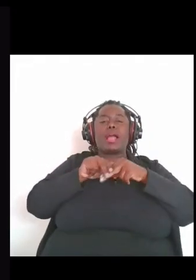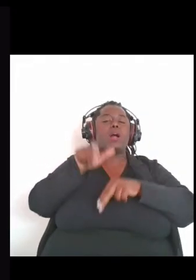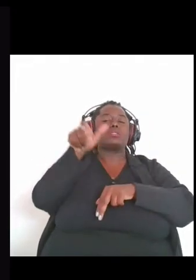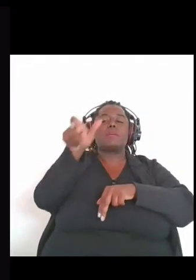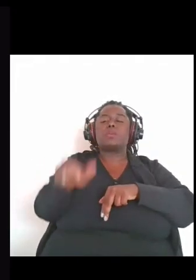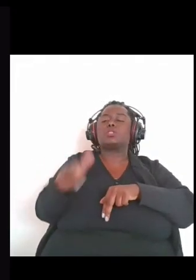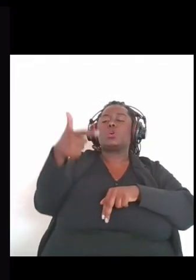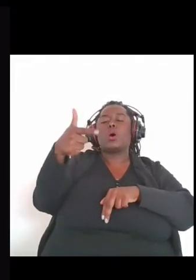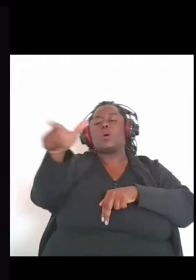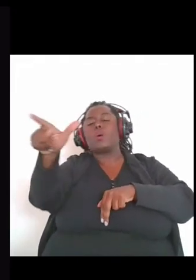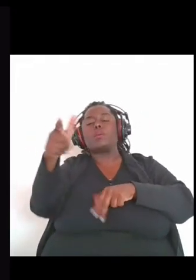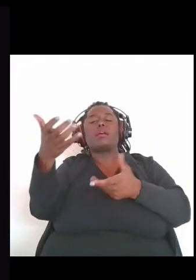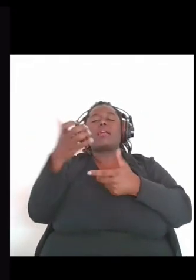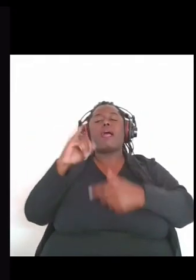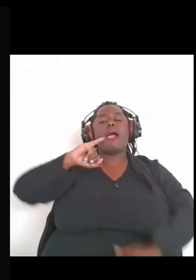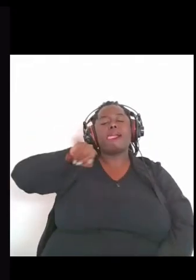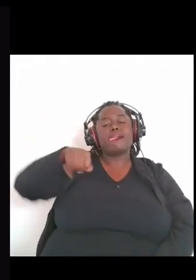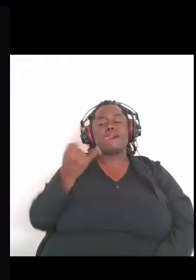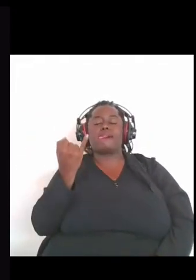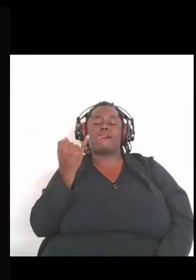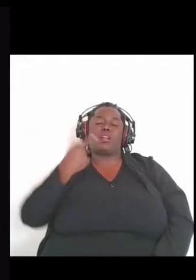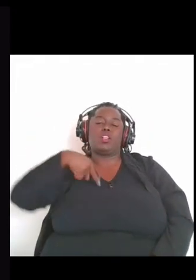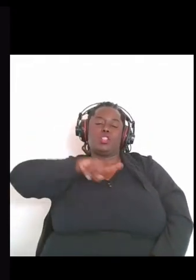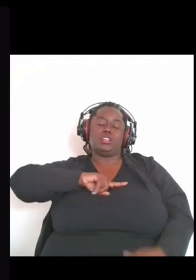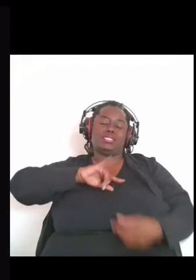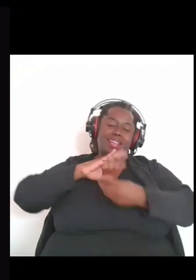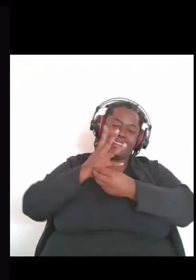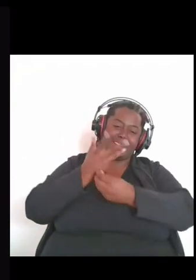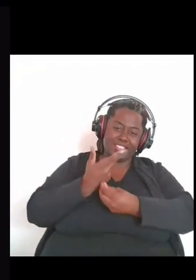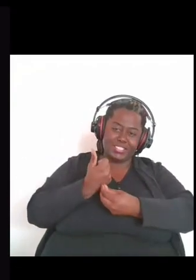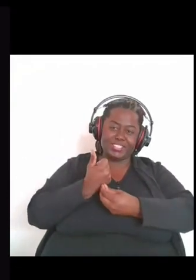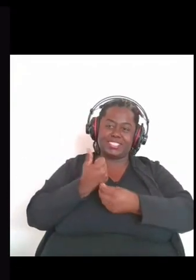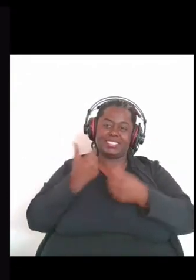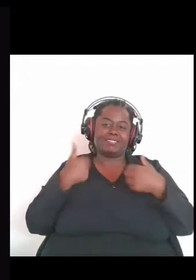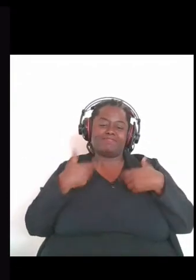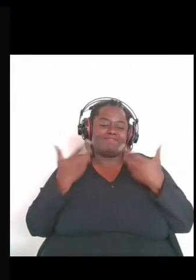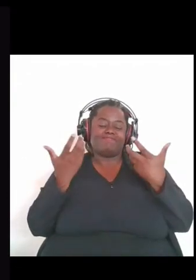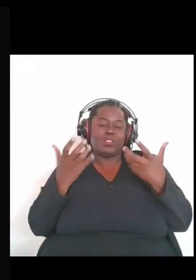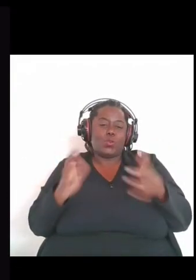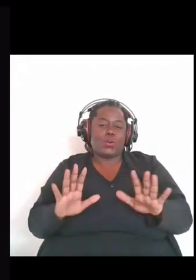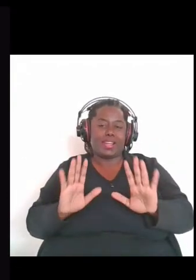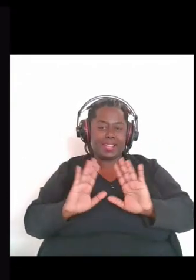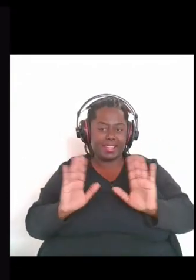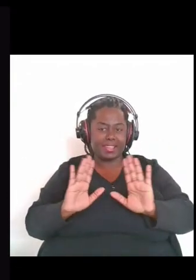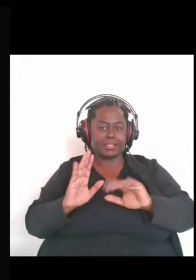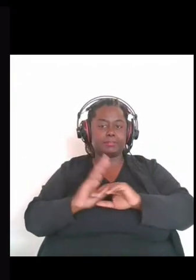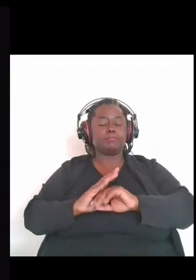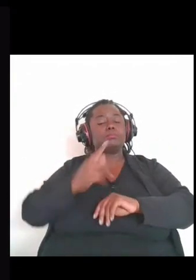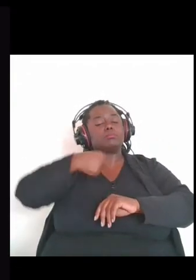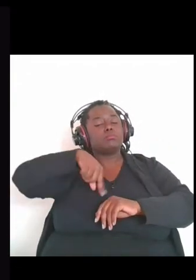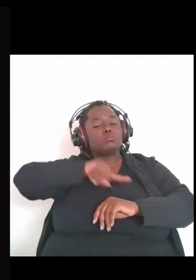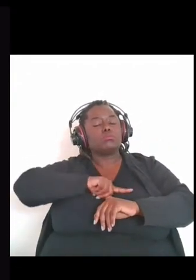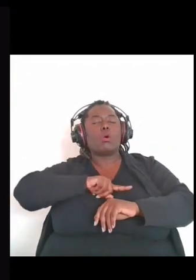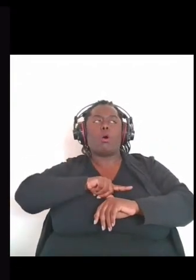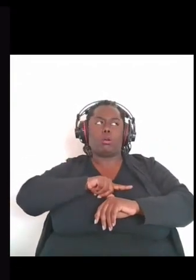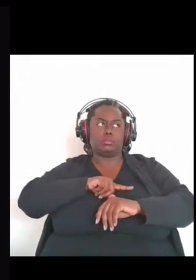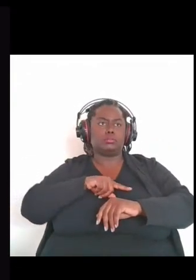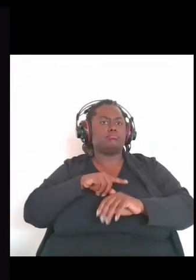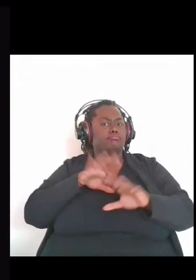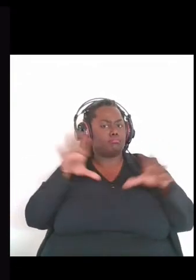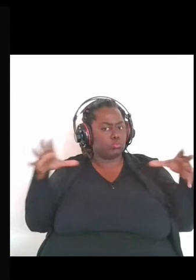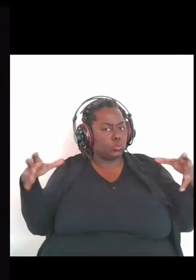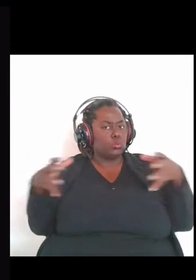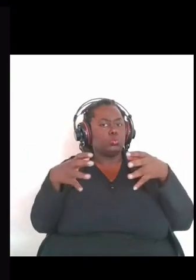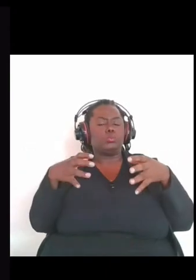opportunities are very competitive also uh because we are a large Collective uh we are not very often called to